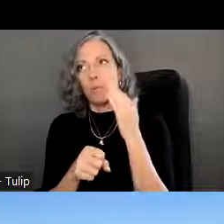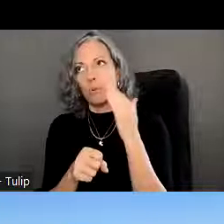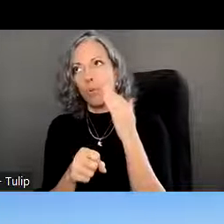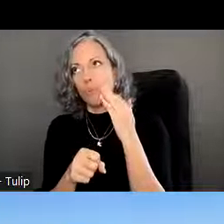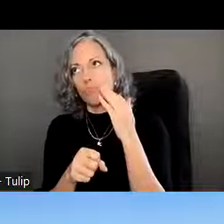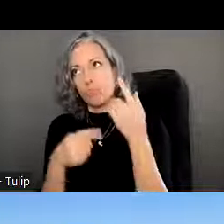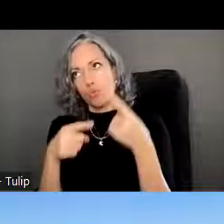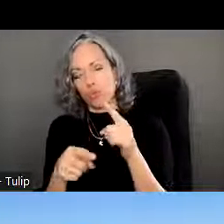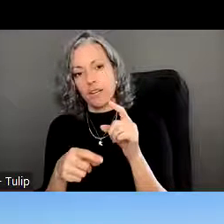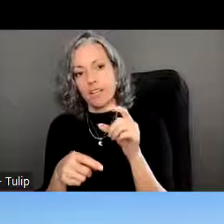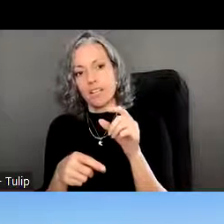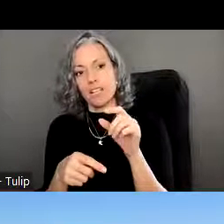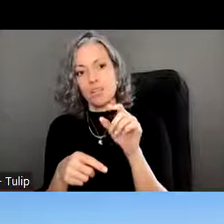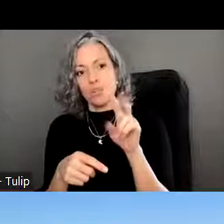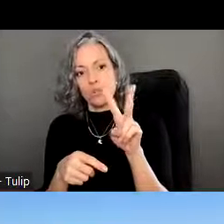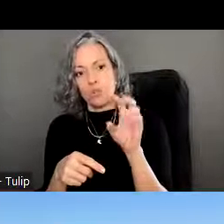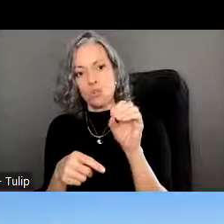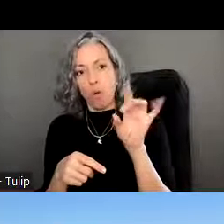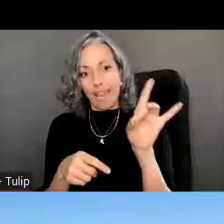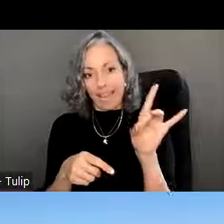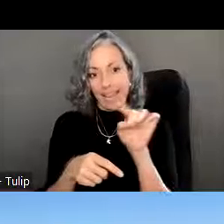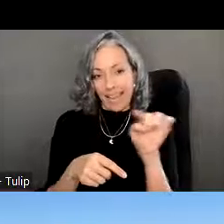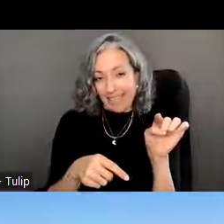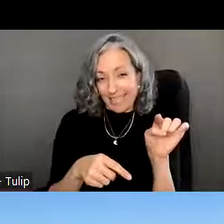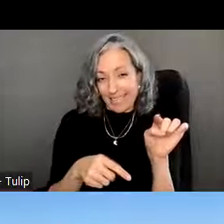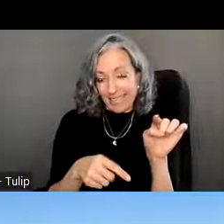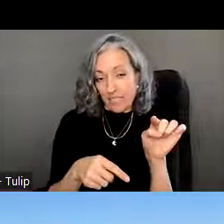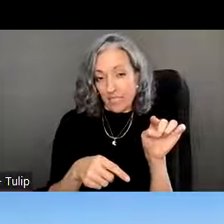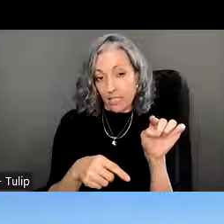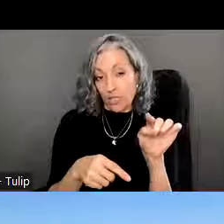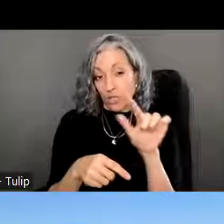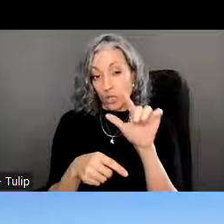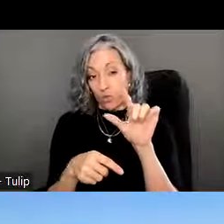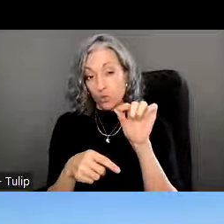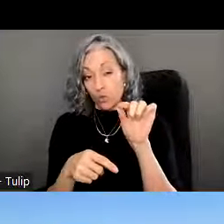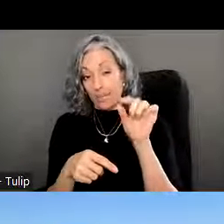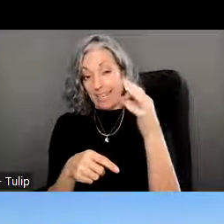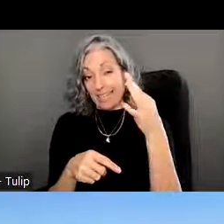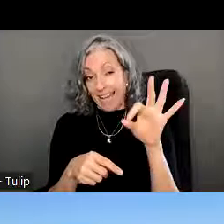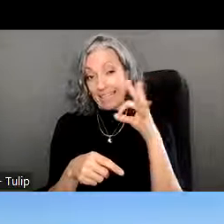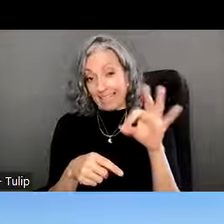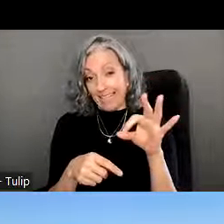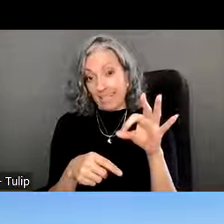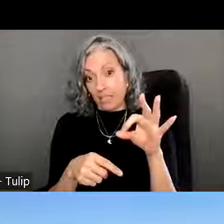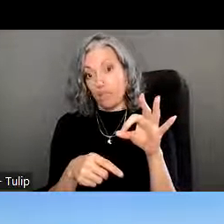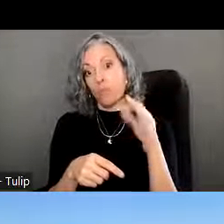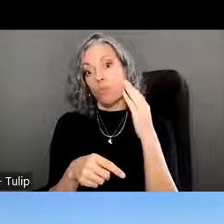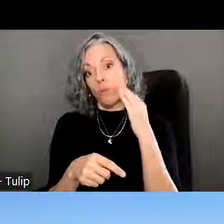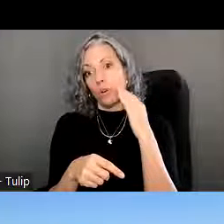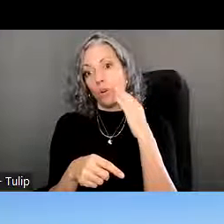year 2008 and fiscal year 2019, when there was a